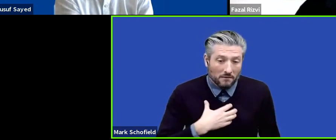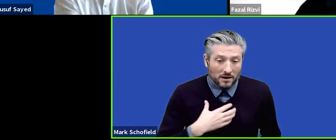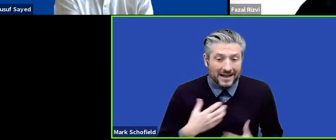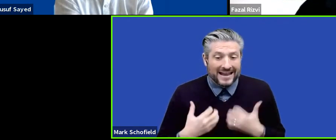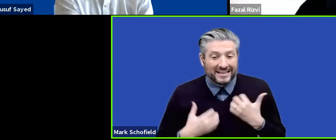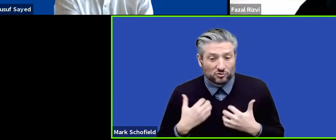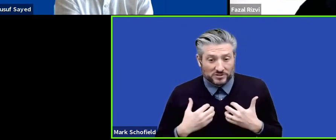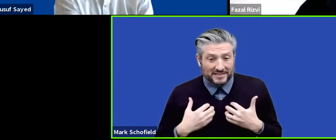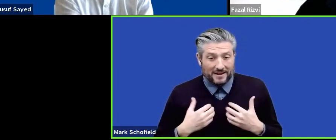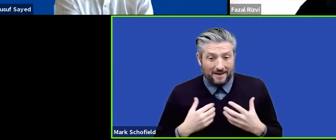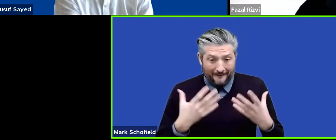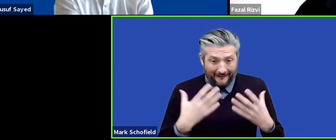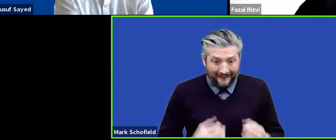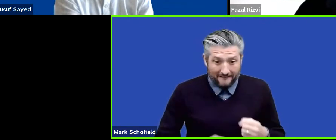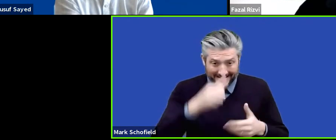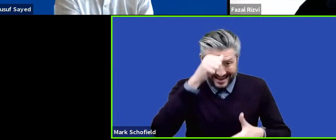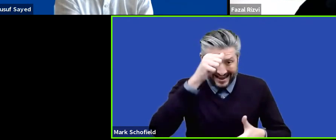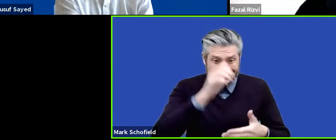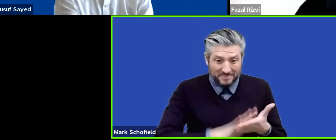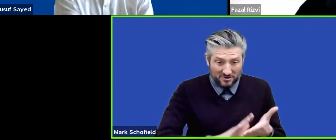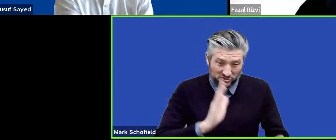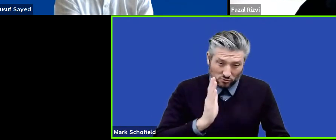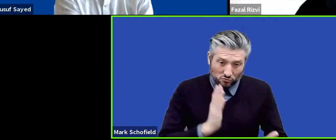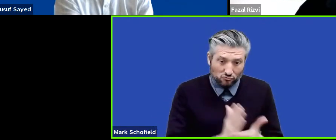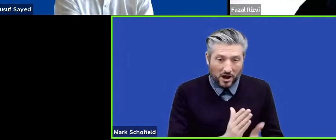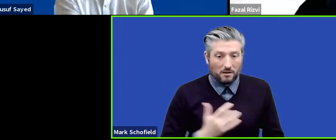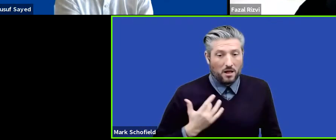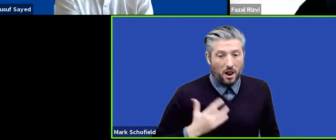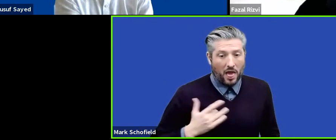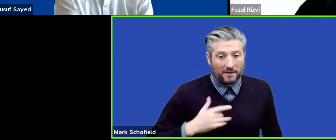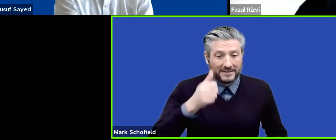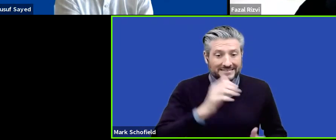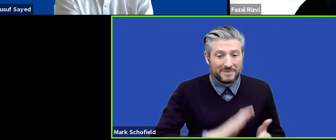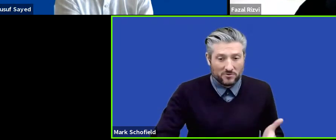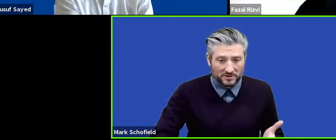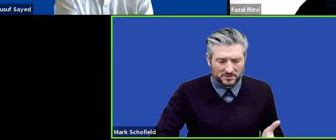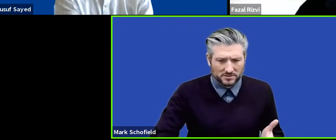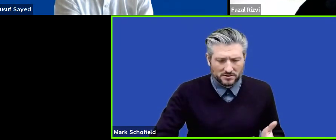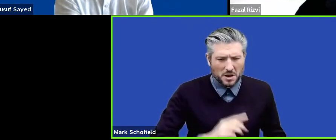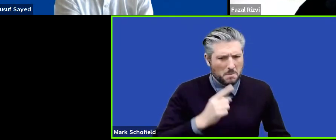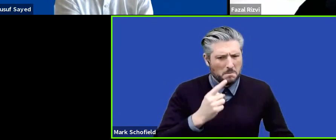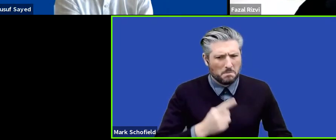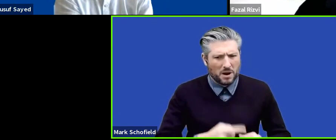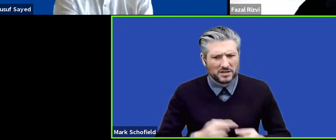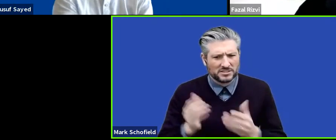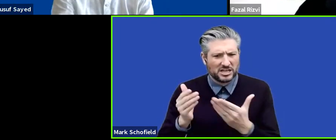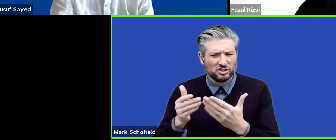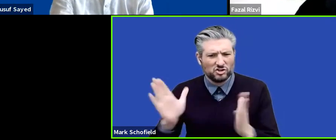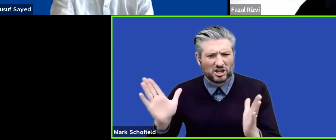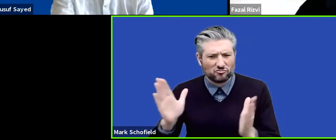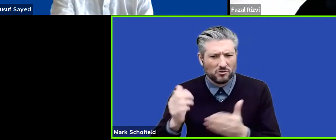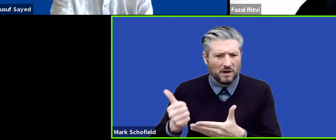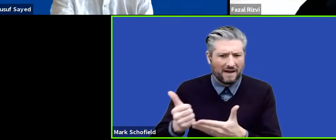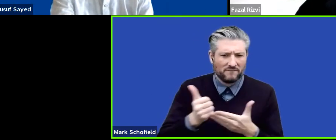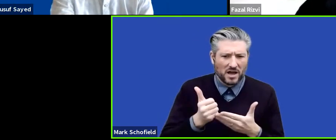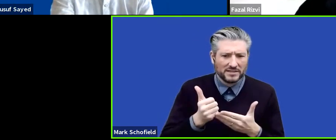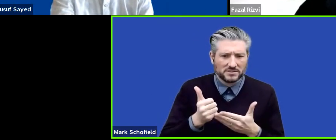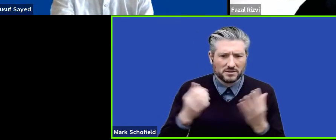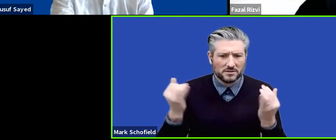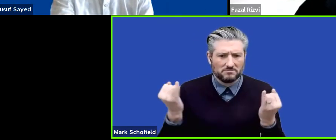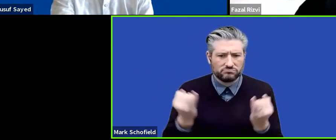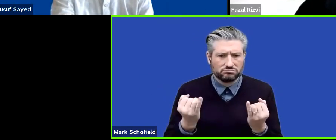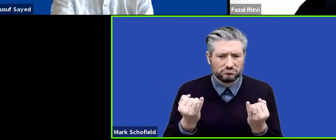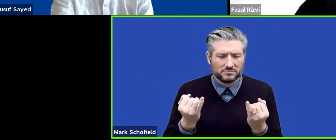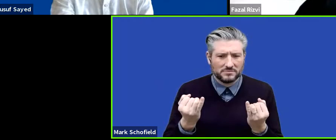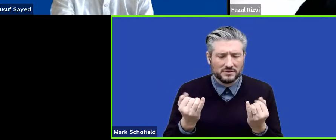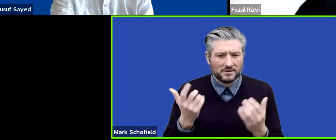advice that many countries were getting, which were highly generalized, predicated on the assumptions